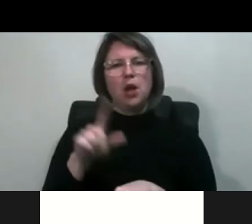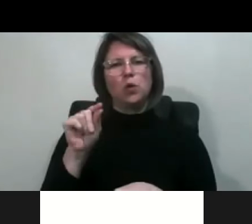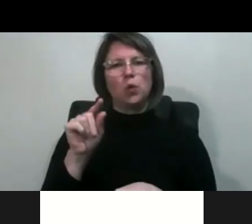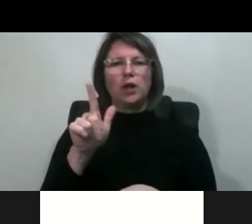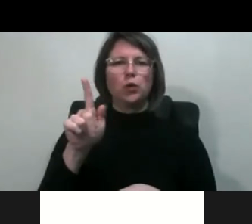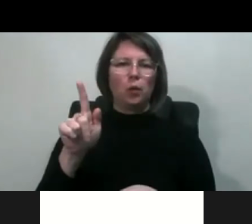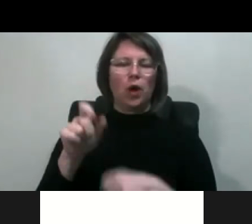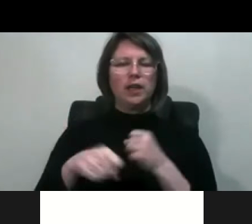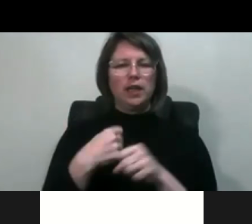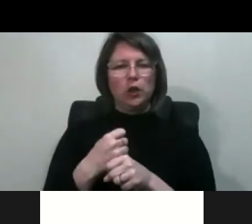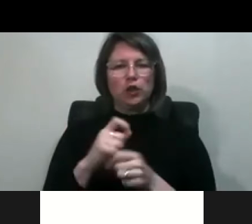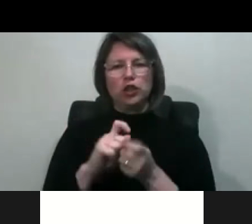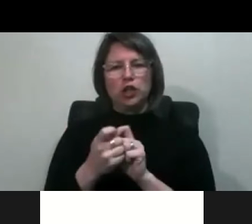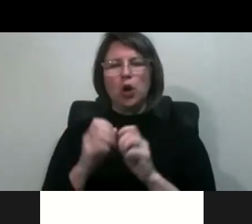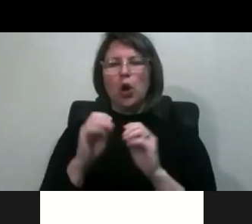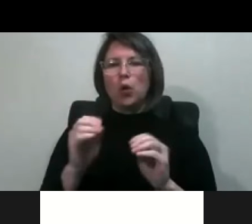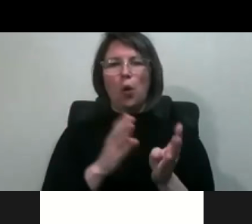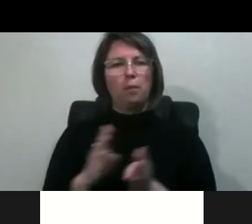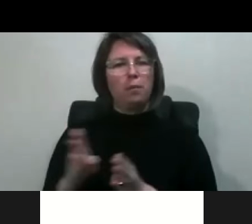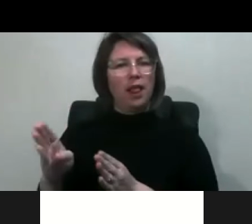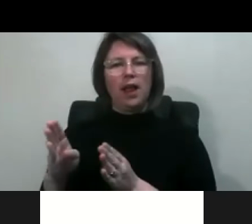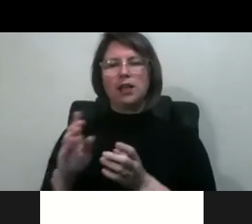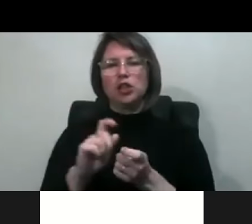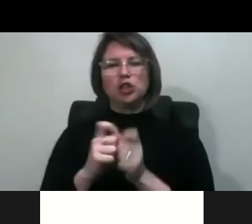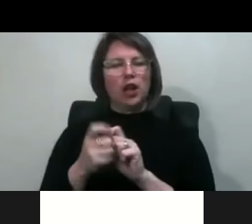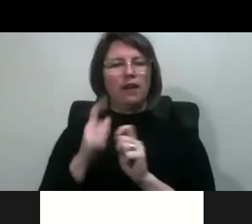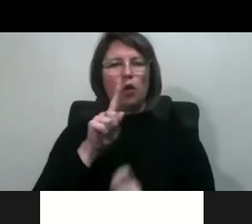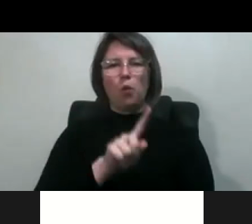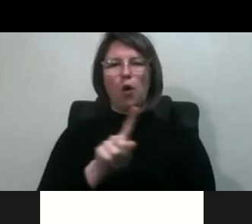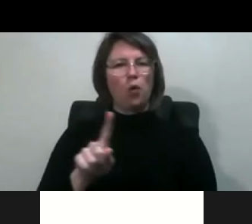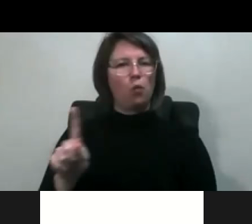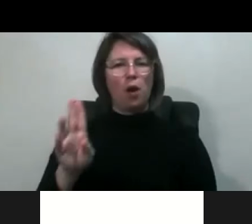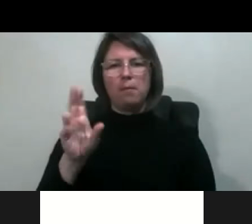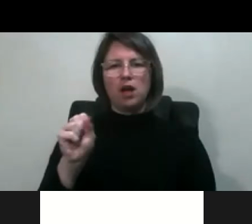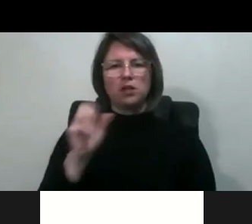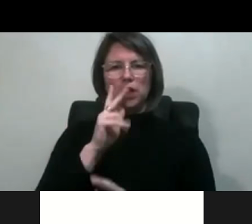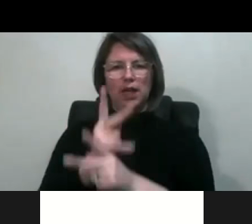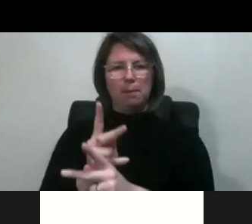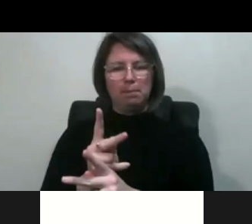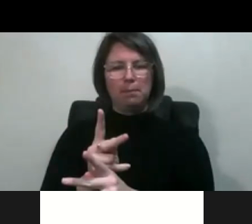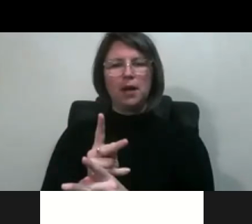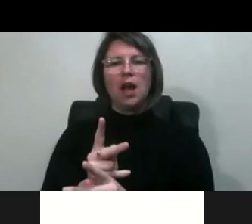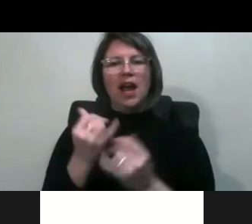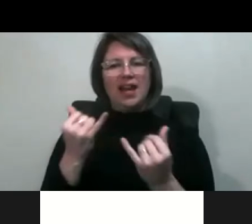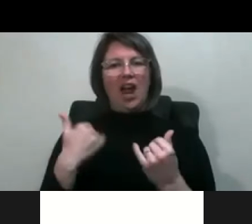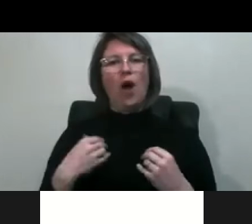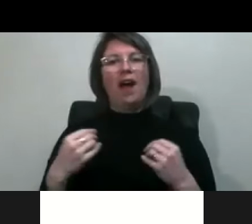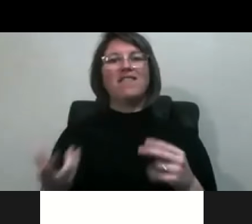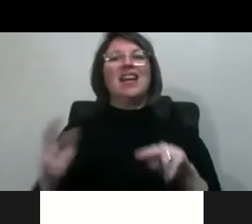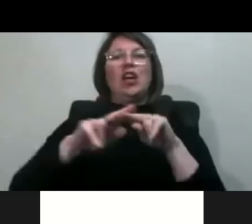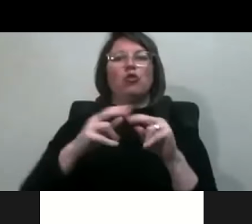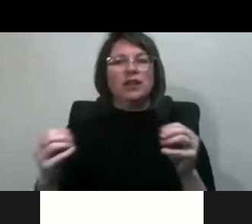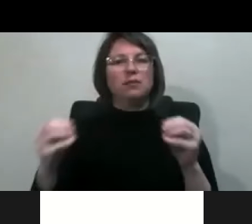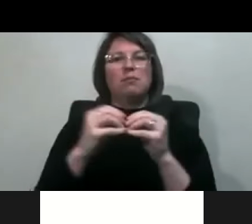changes. There are no changes that are planned for the 111 bus, which actually has now more service than it